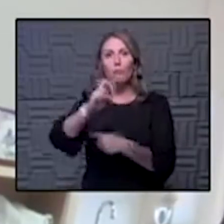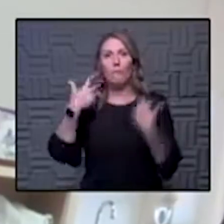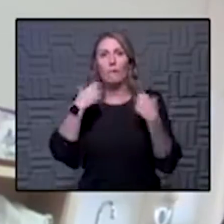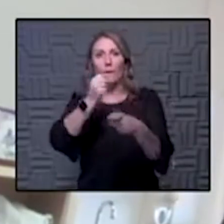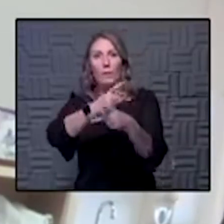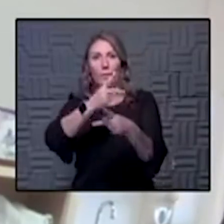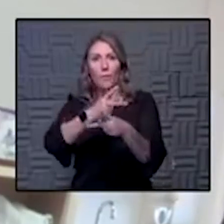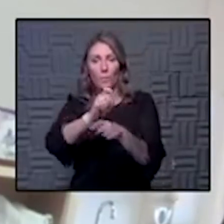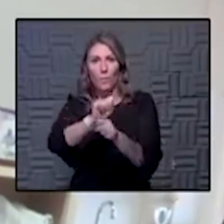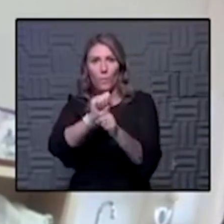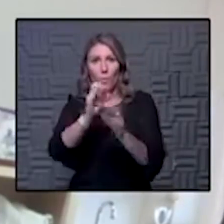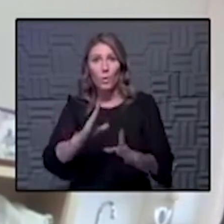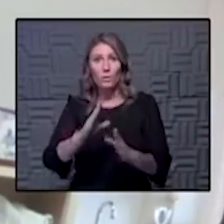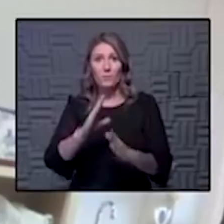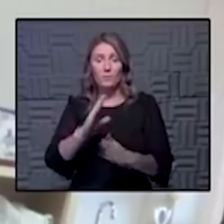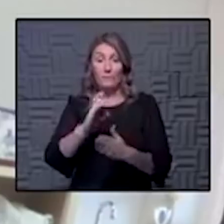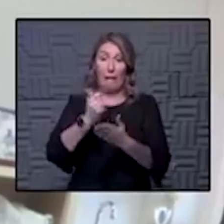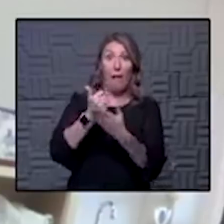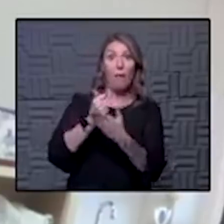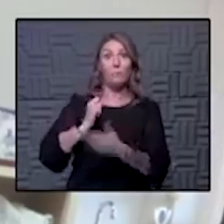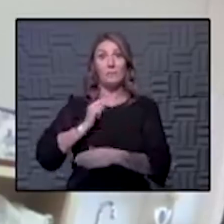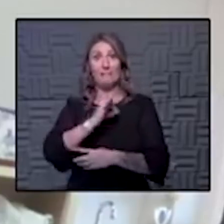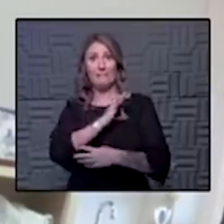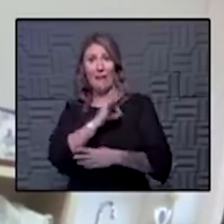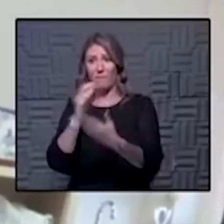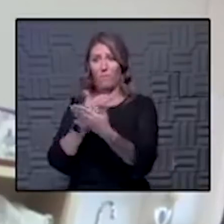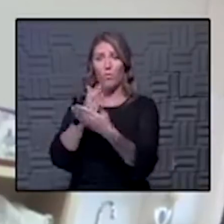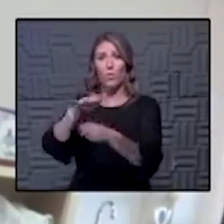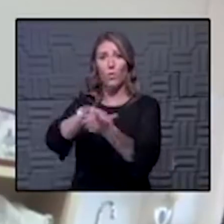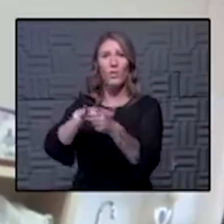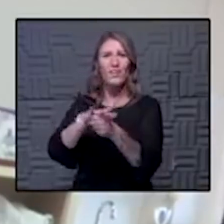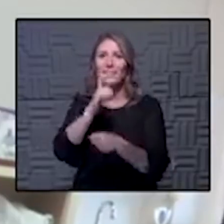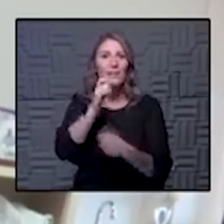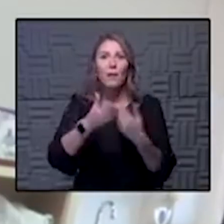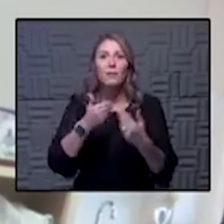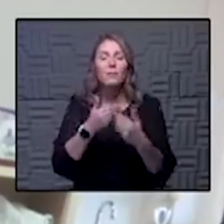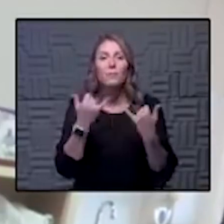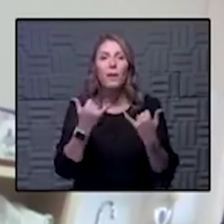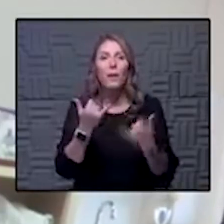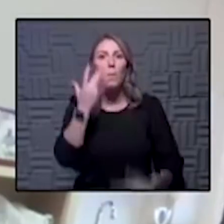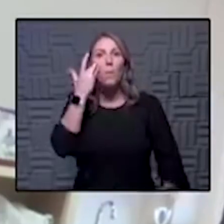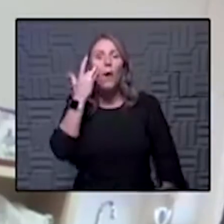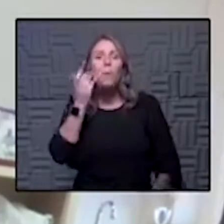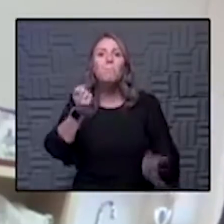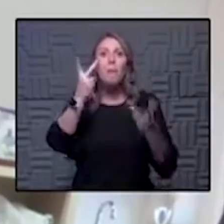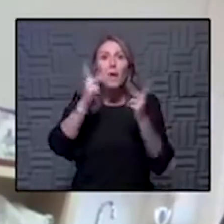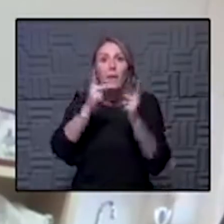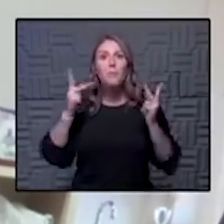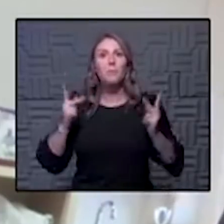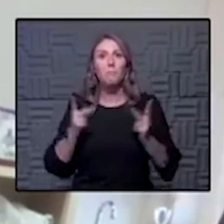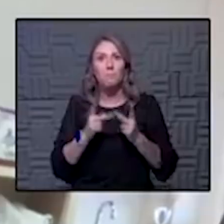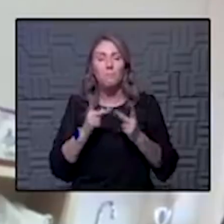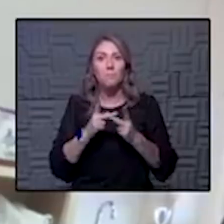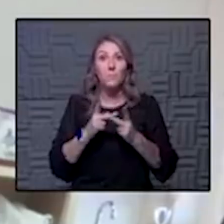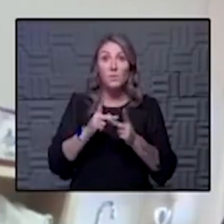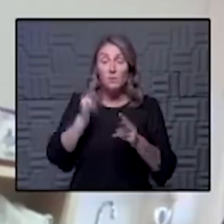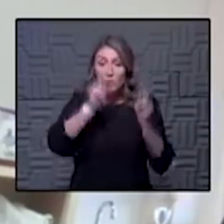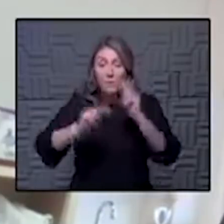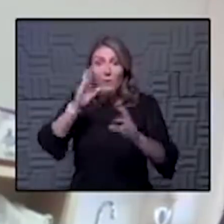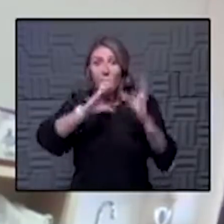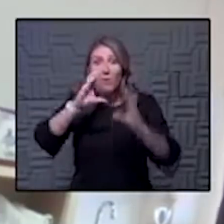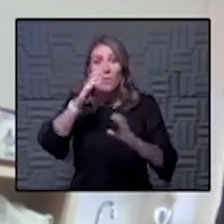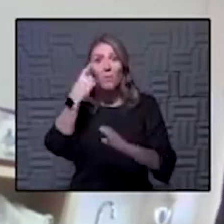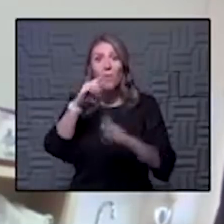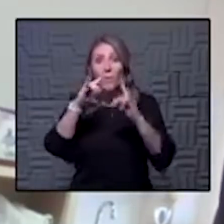help staff those areas. Obviously, that's not easy right now because a lot of places are looking for temp help. So at